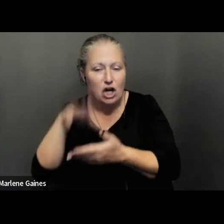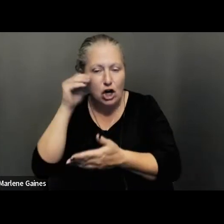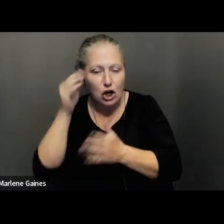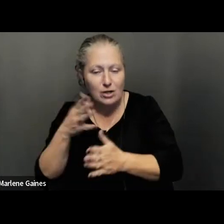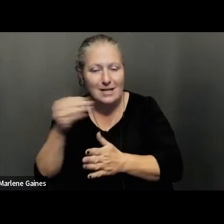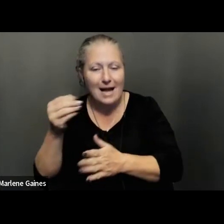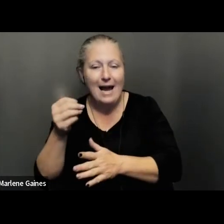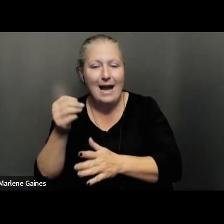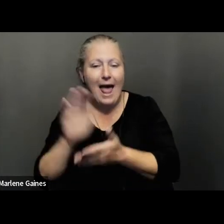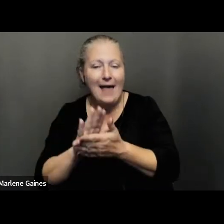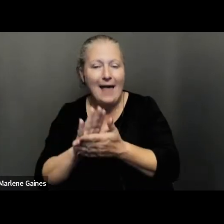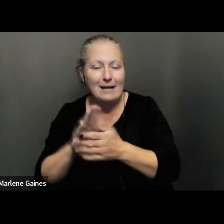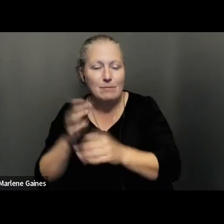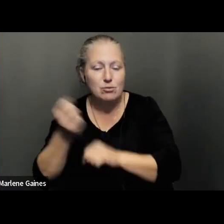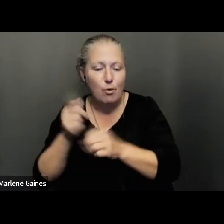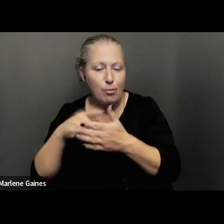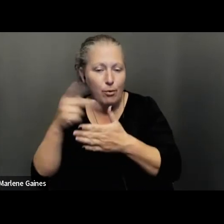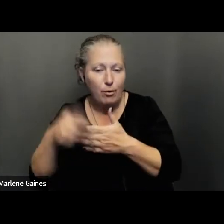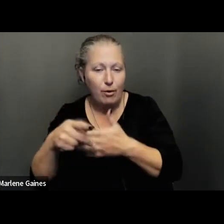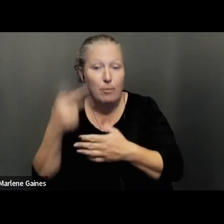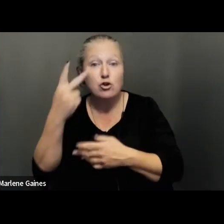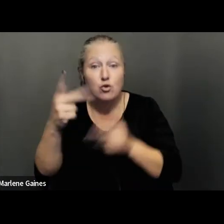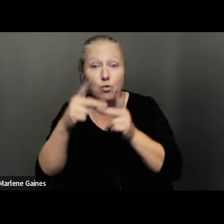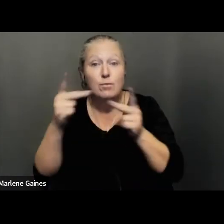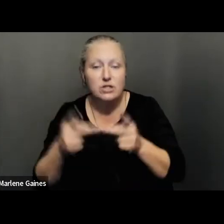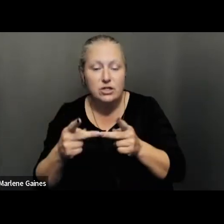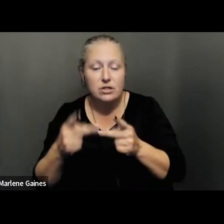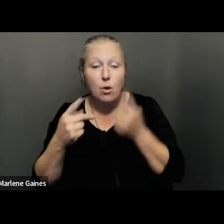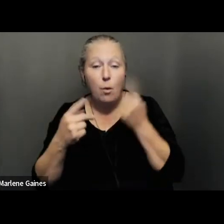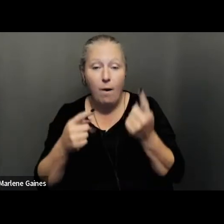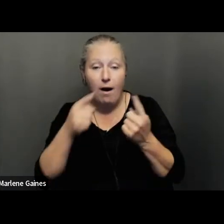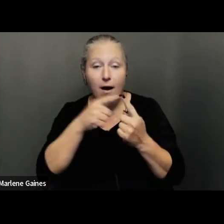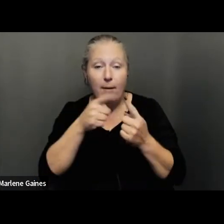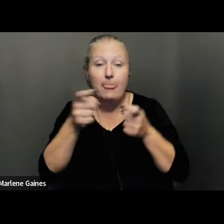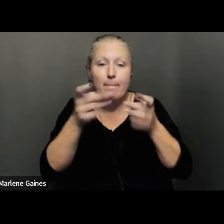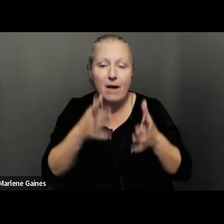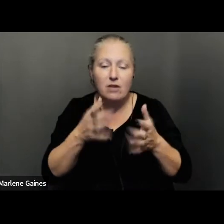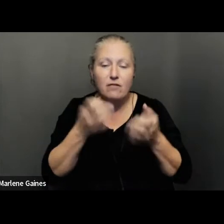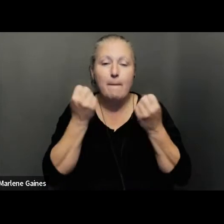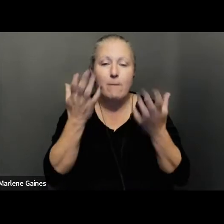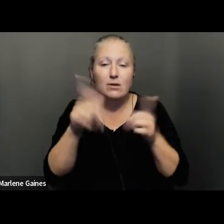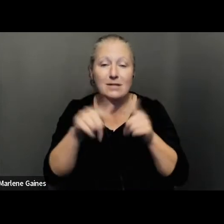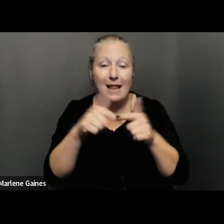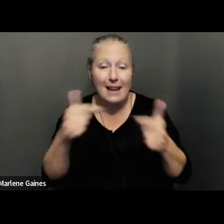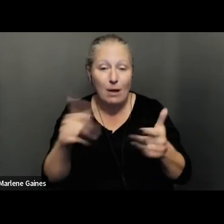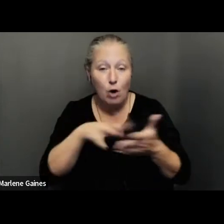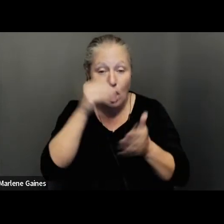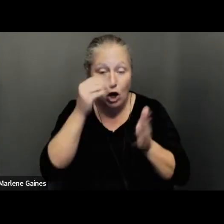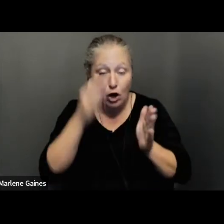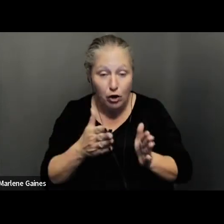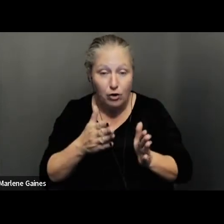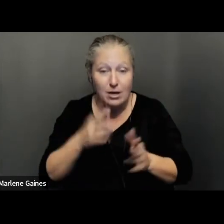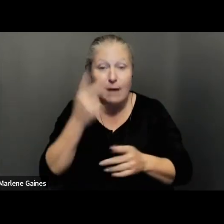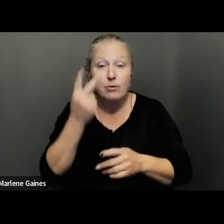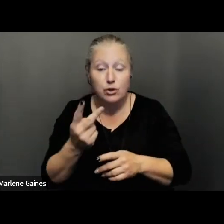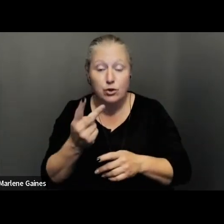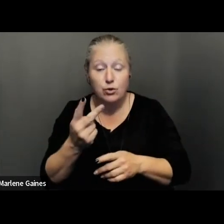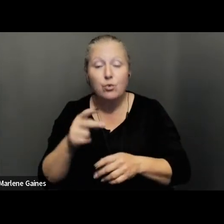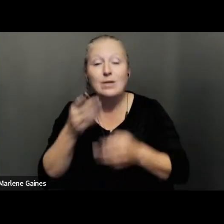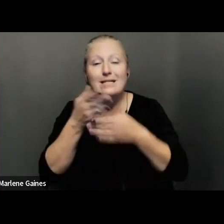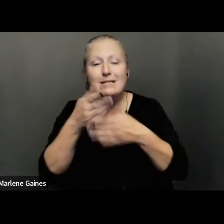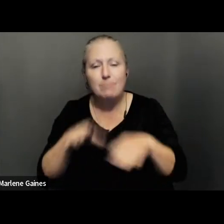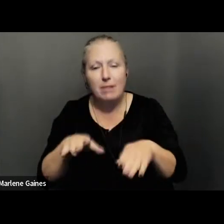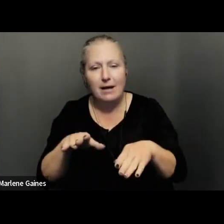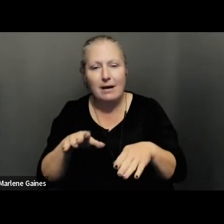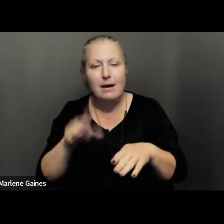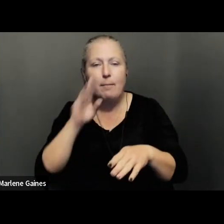academic support programs. The 2 positions will be 1, manager of multilingual learners, and number 2, a split,